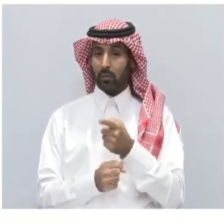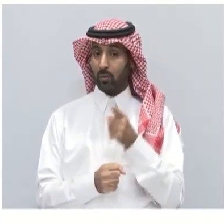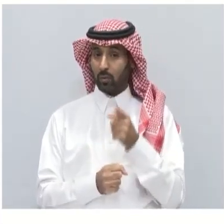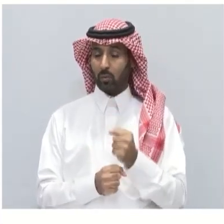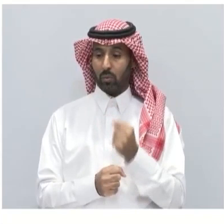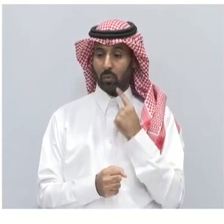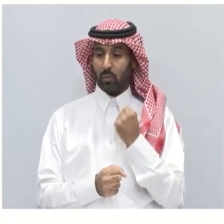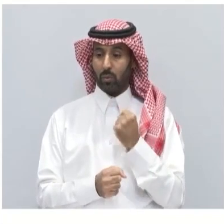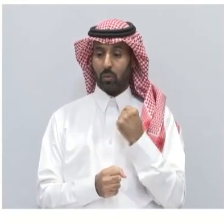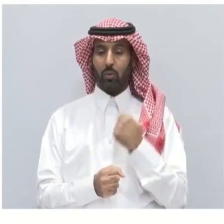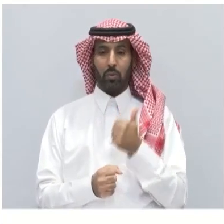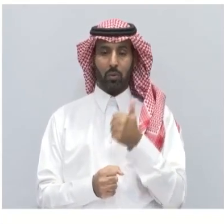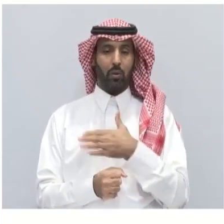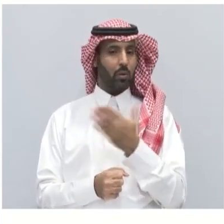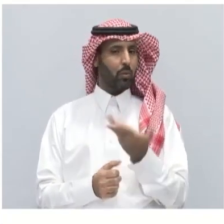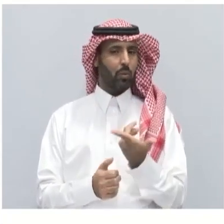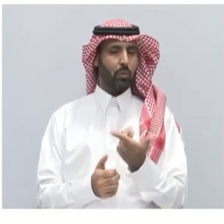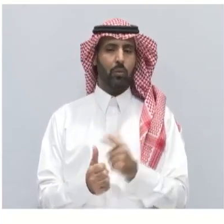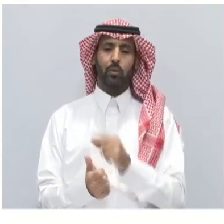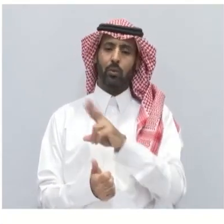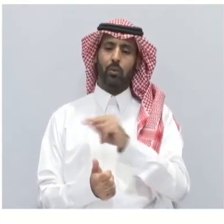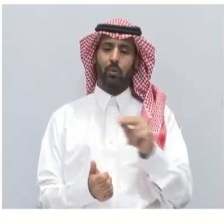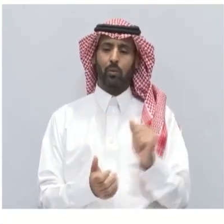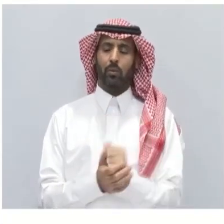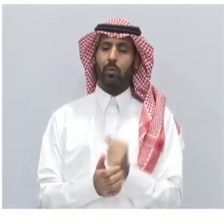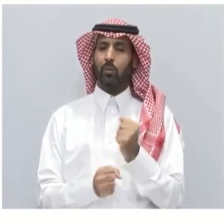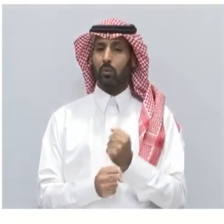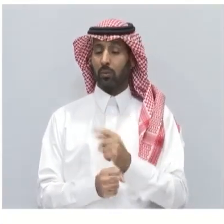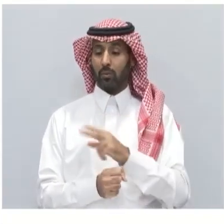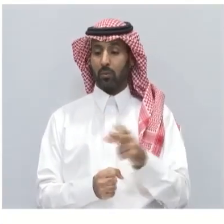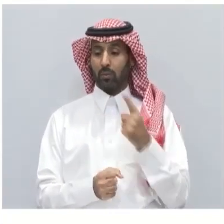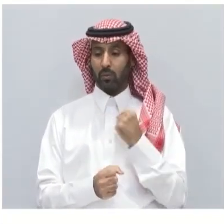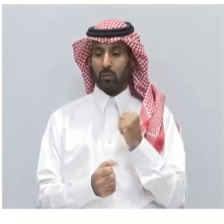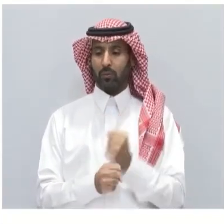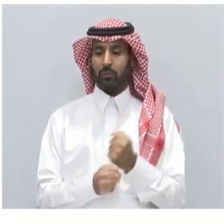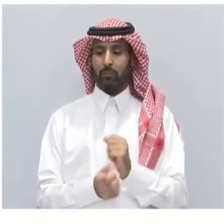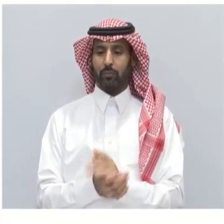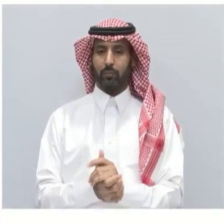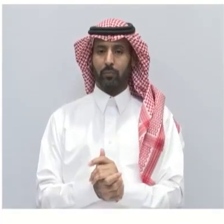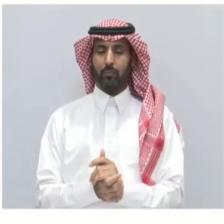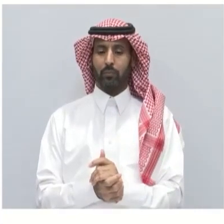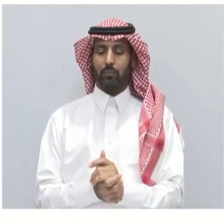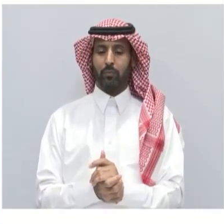you like? Very good. It's the same. What kind of job do you like?